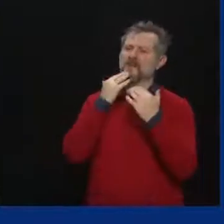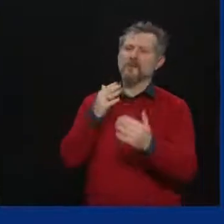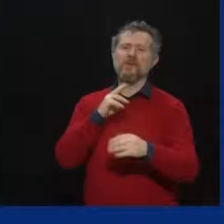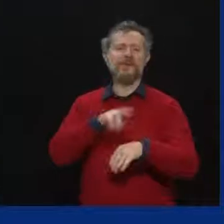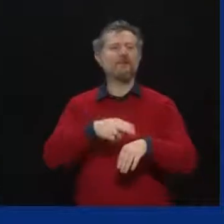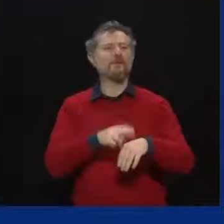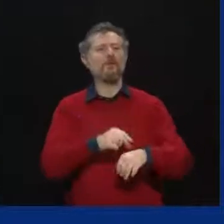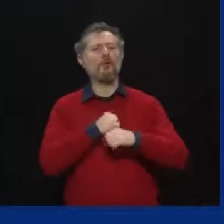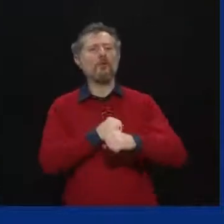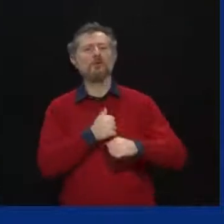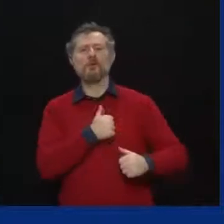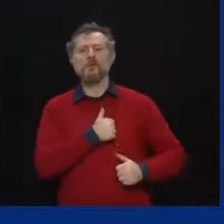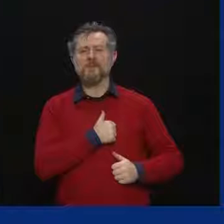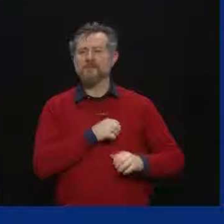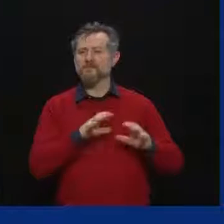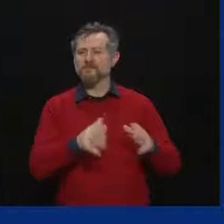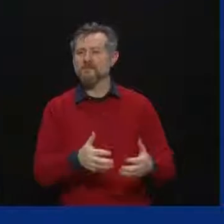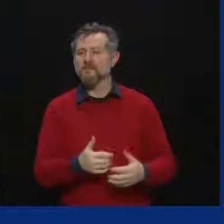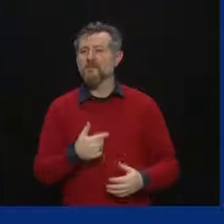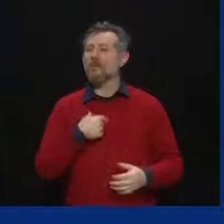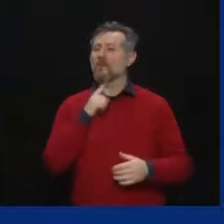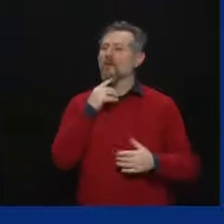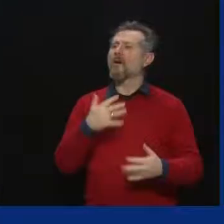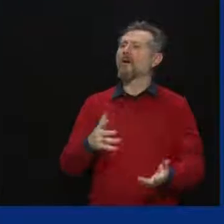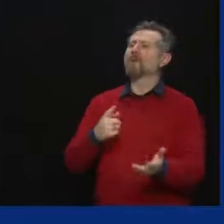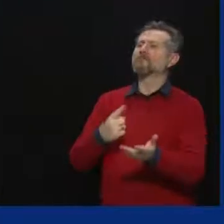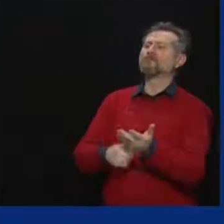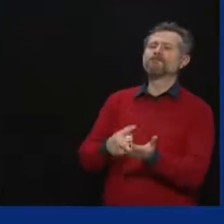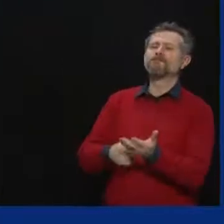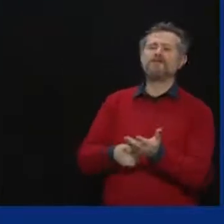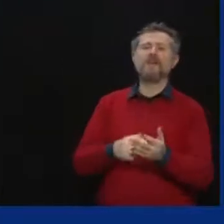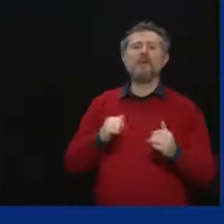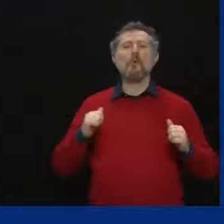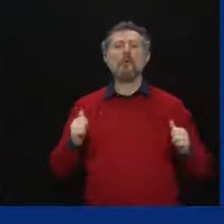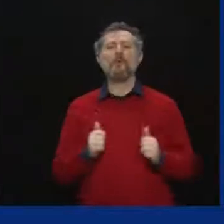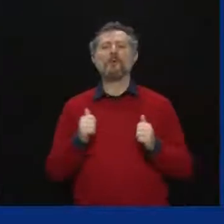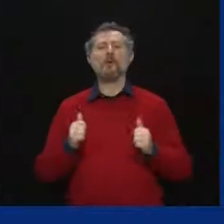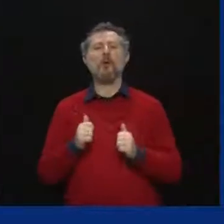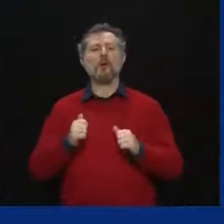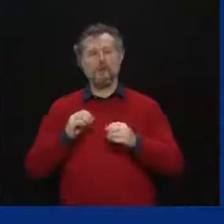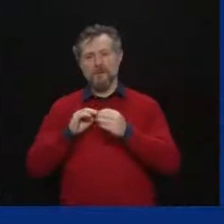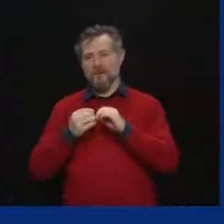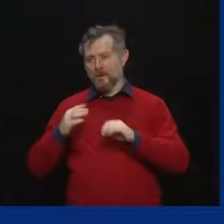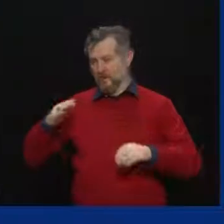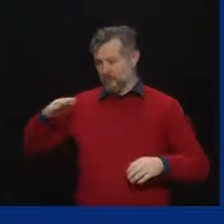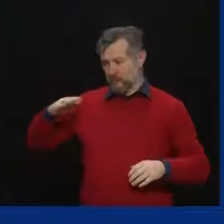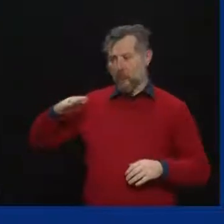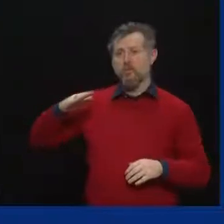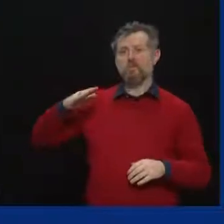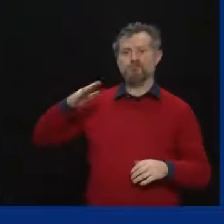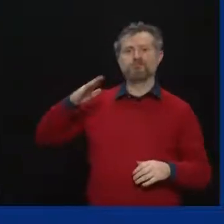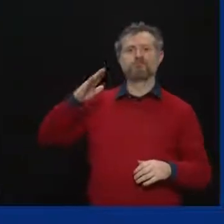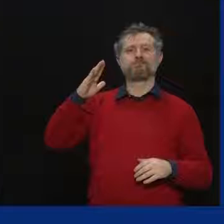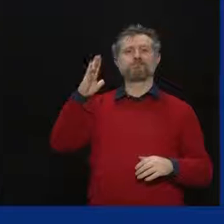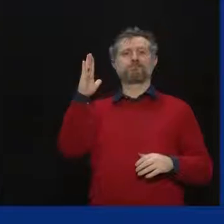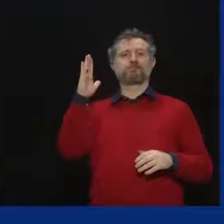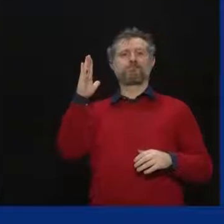we talk about this winter surge and the vertical increase in the number of cases, and it is vertical, it's going straight